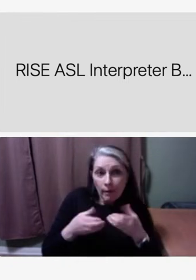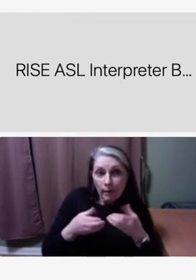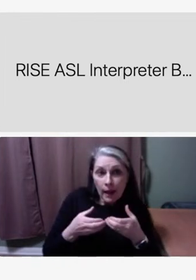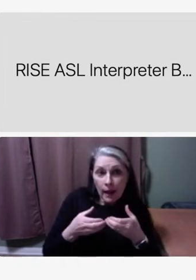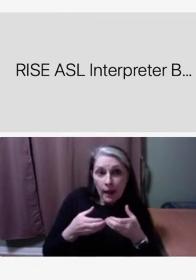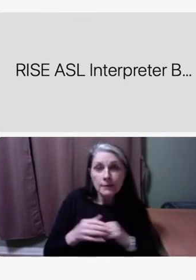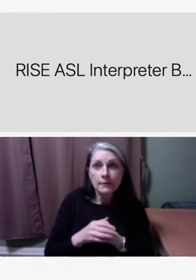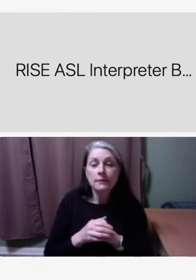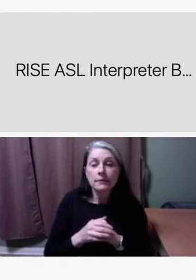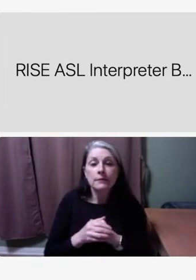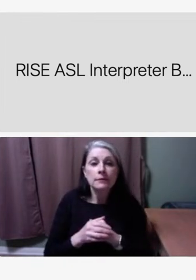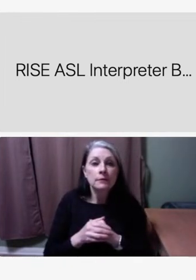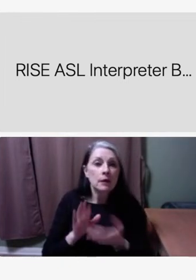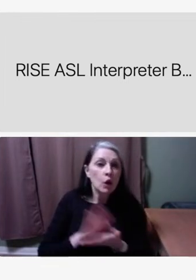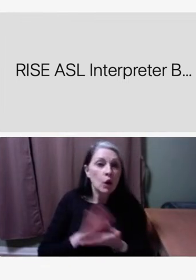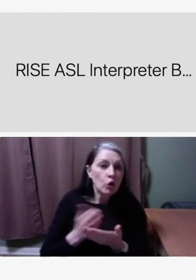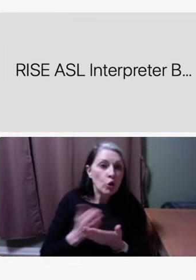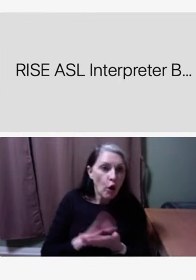arts,